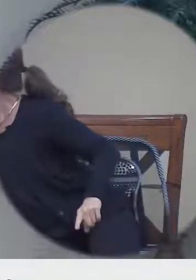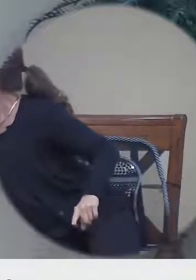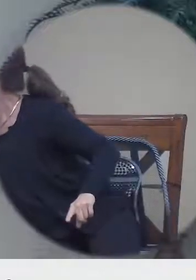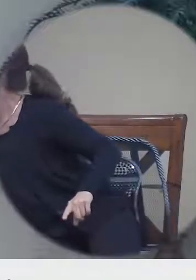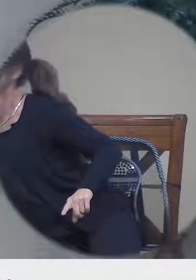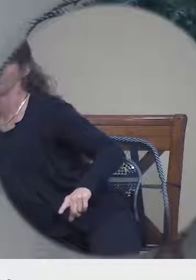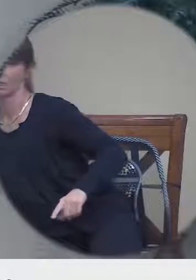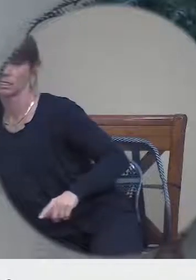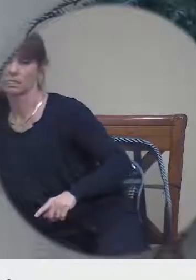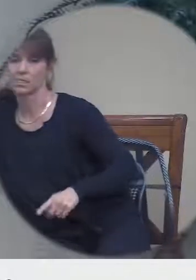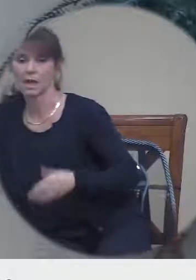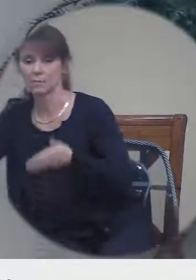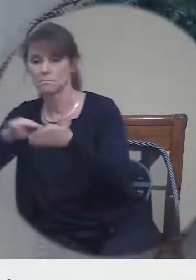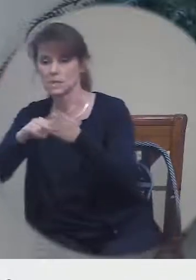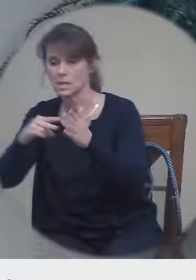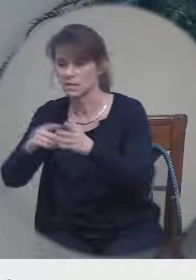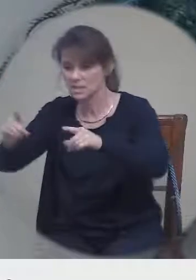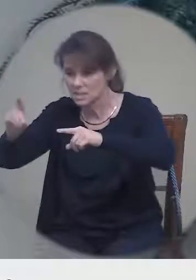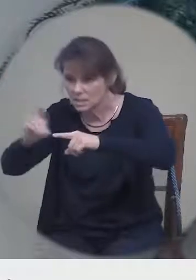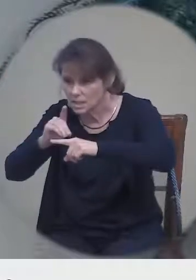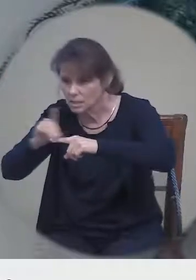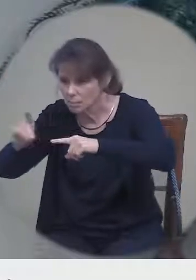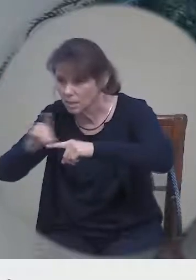at you. He was what?